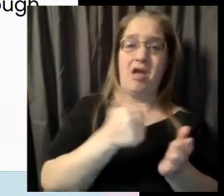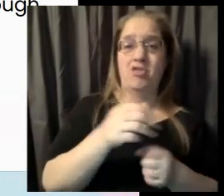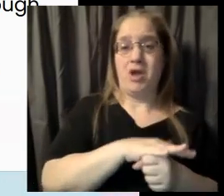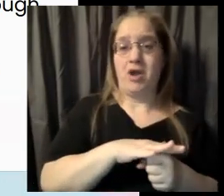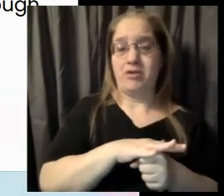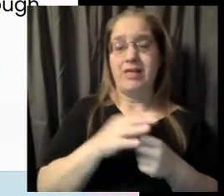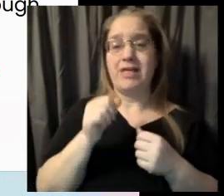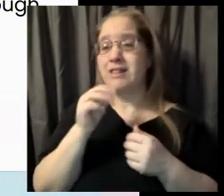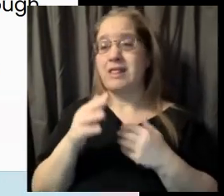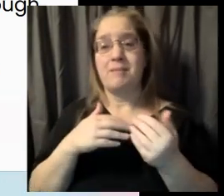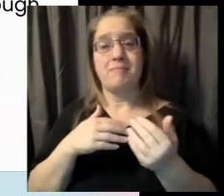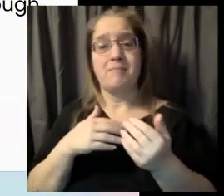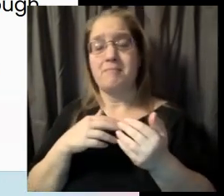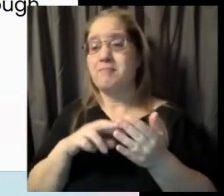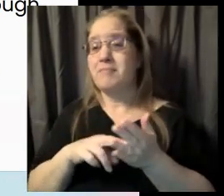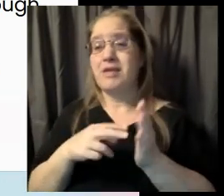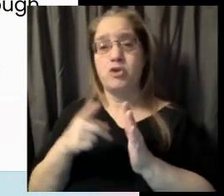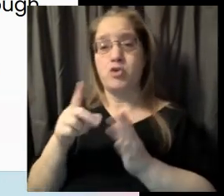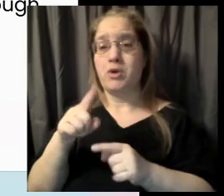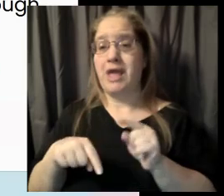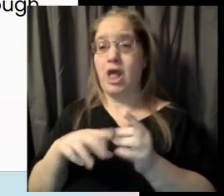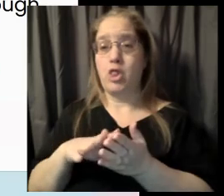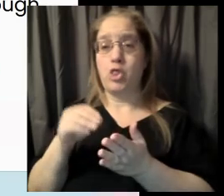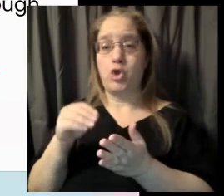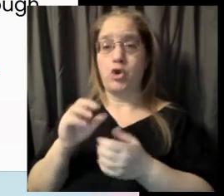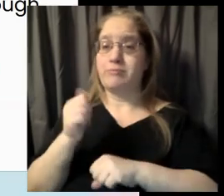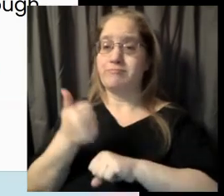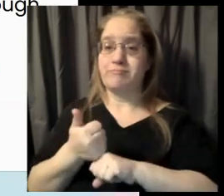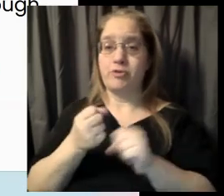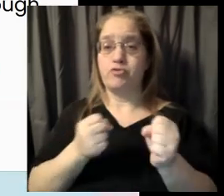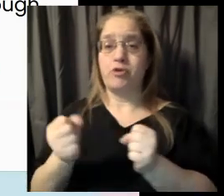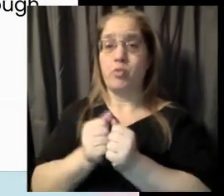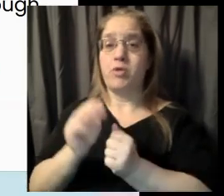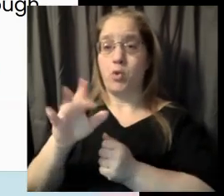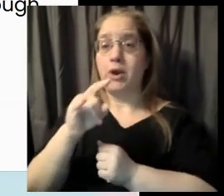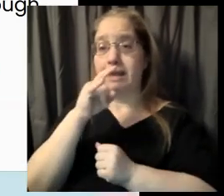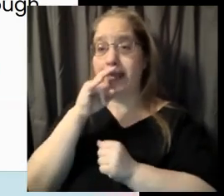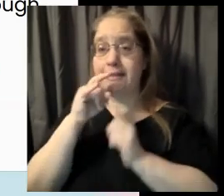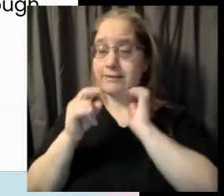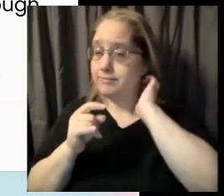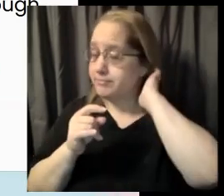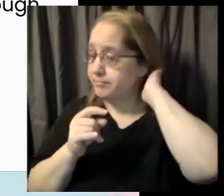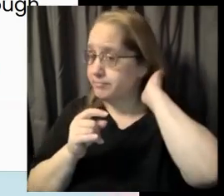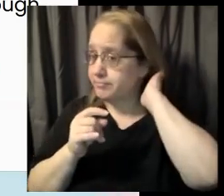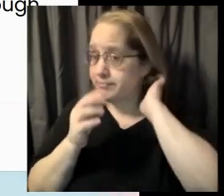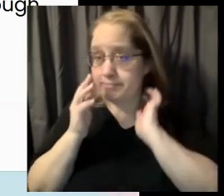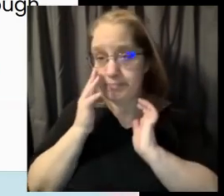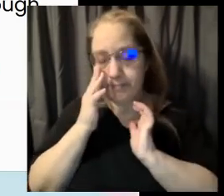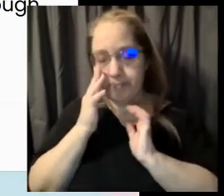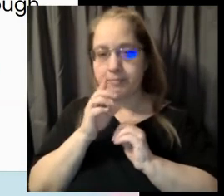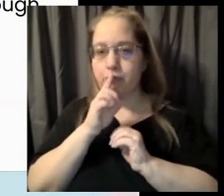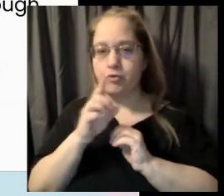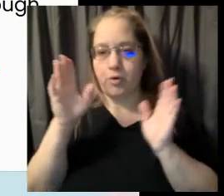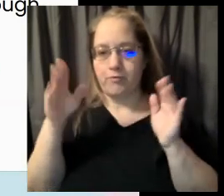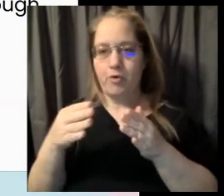That doesn't mean you can't learn and implement these strategies right along with your child. Making sure that we really focus on independence